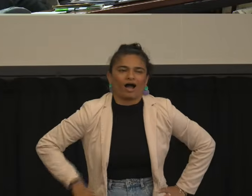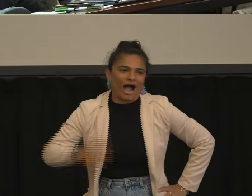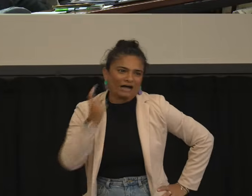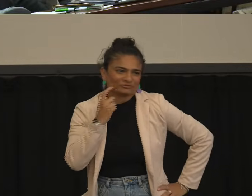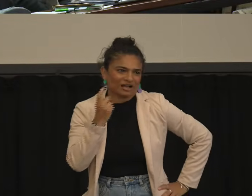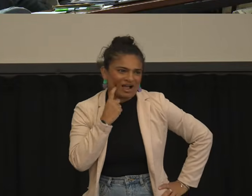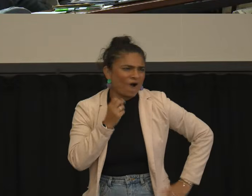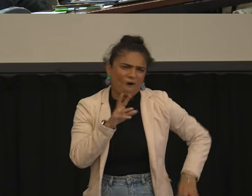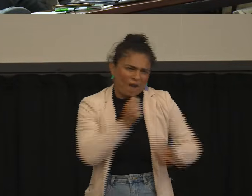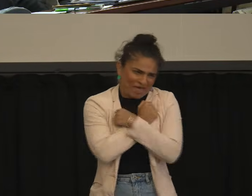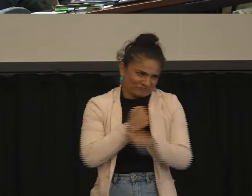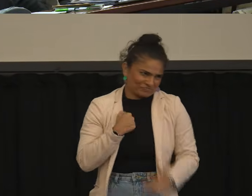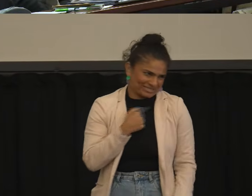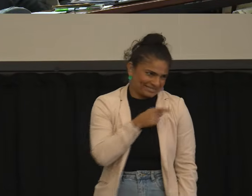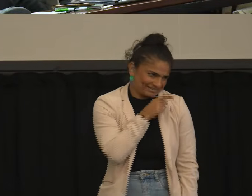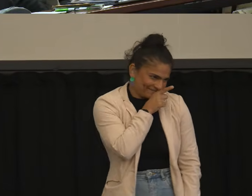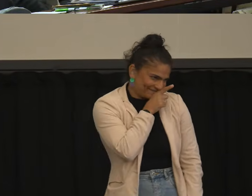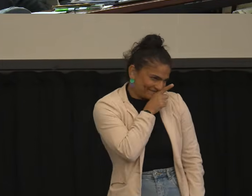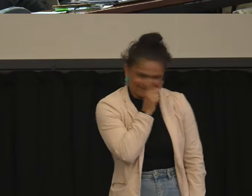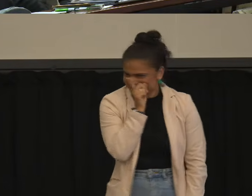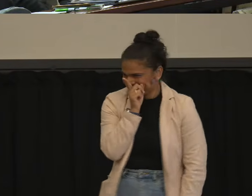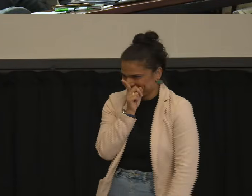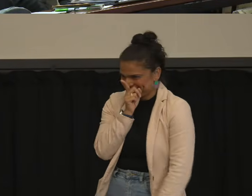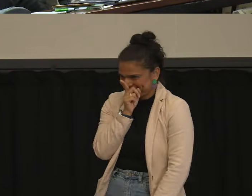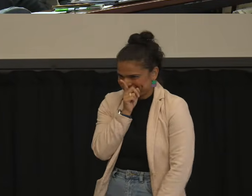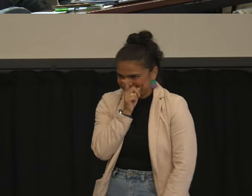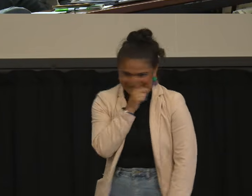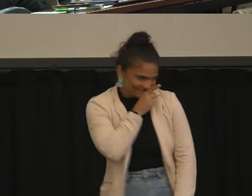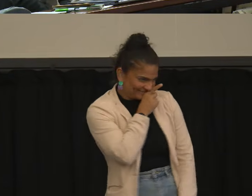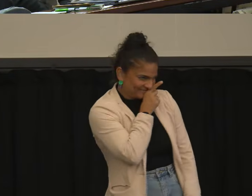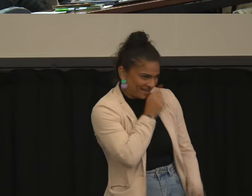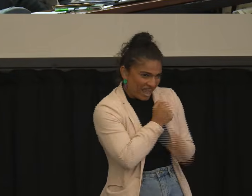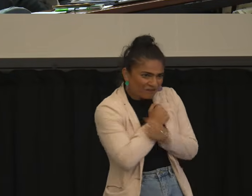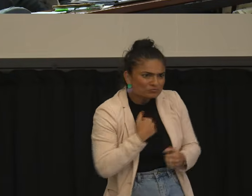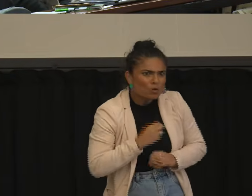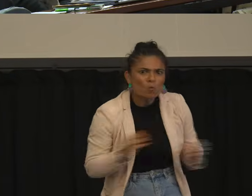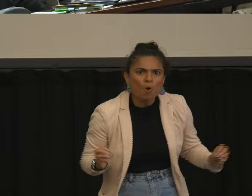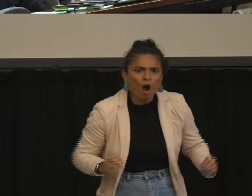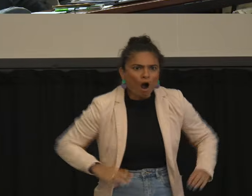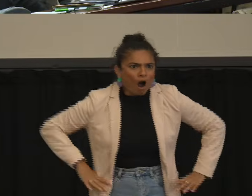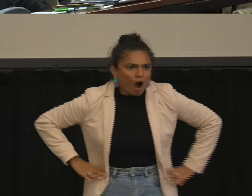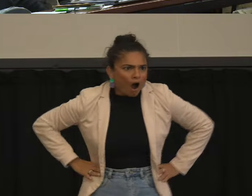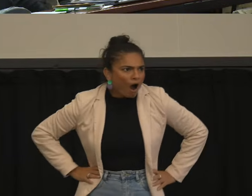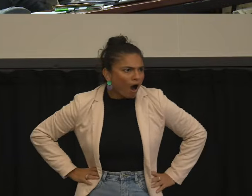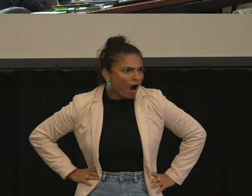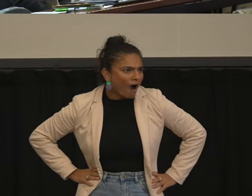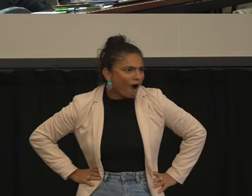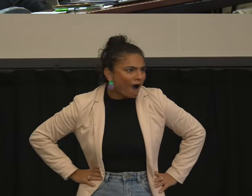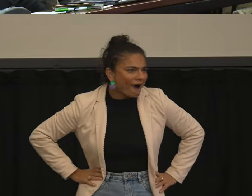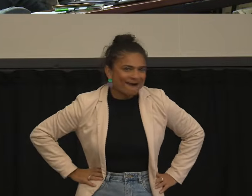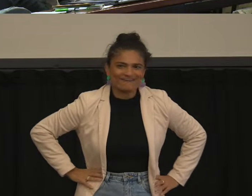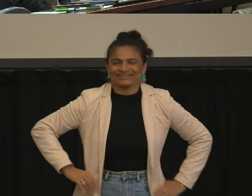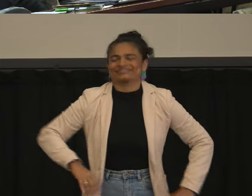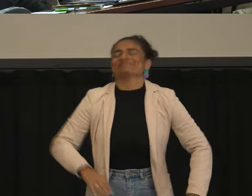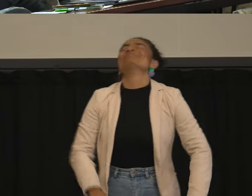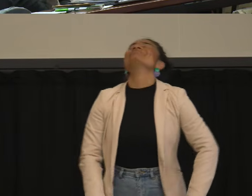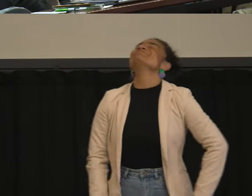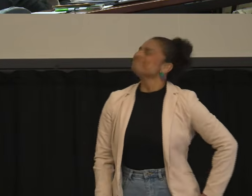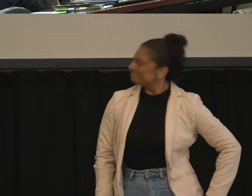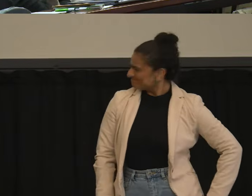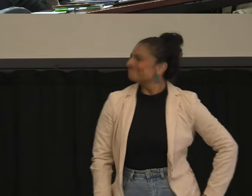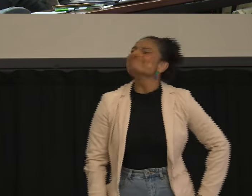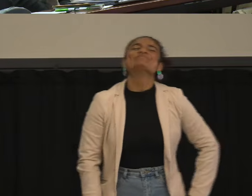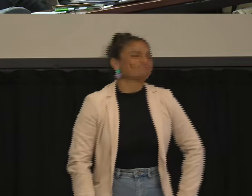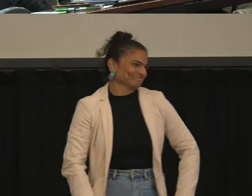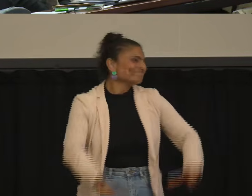Hi, everyone. Maybe you little bit. Do you love me? Do you not love me? Are you happy to see me? You're not happy